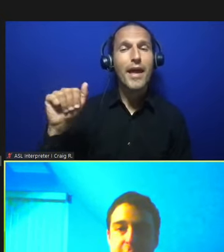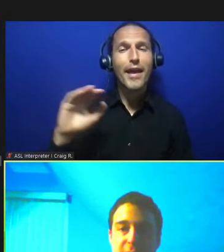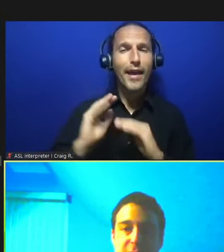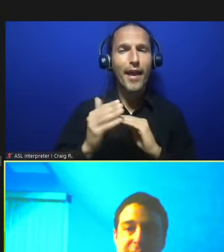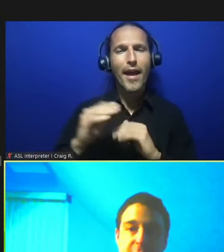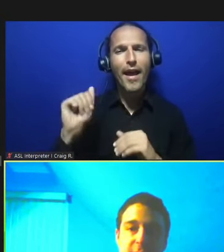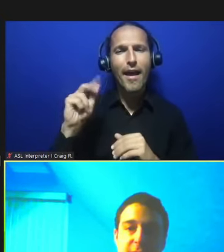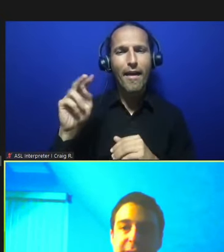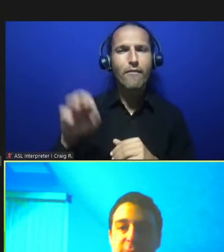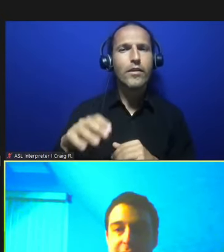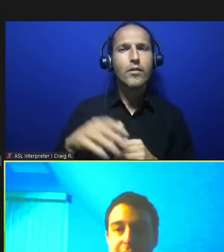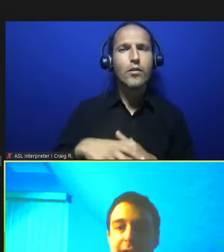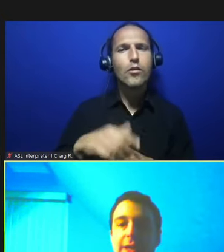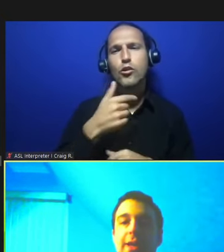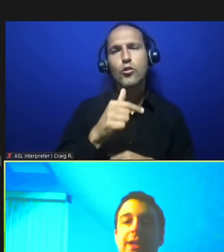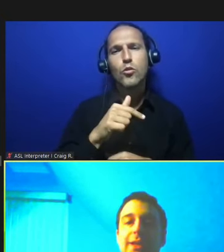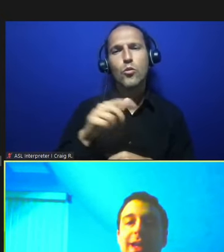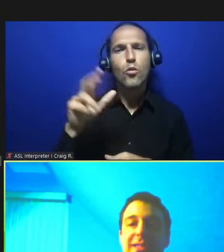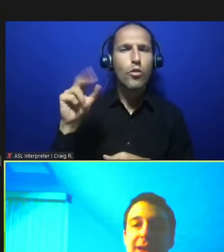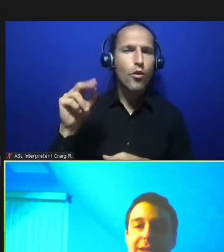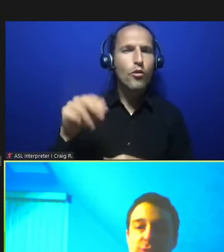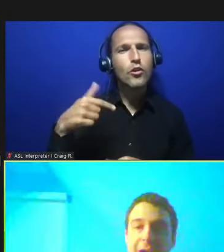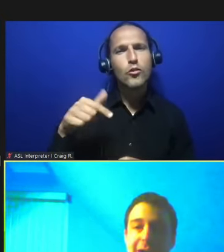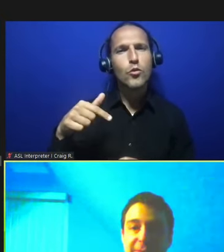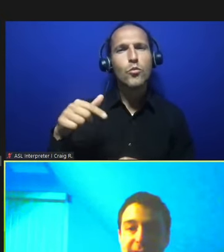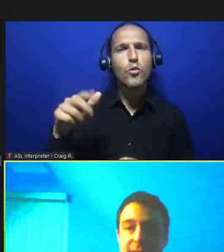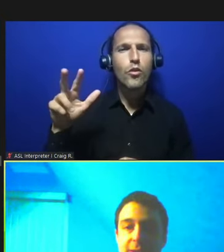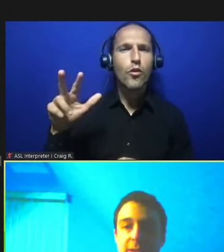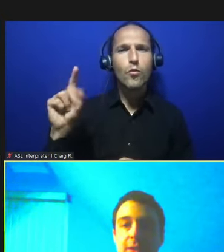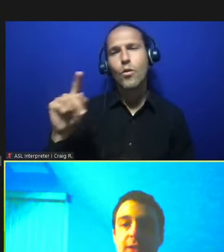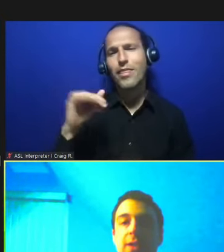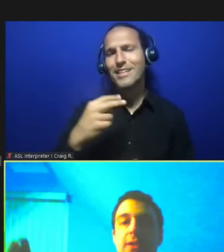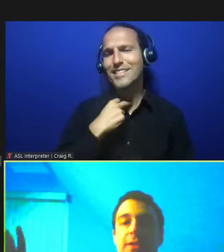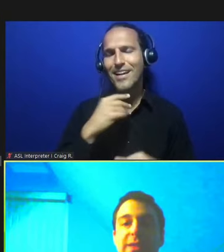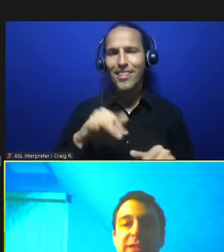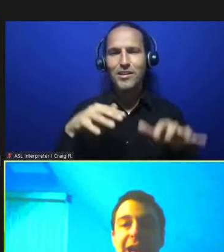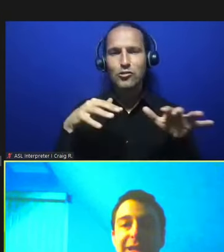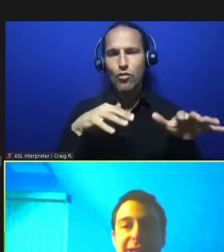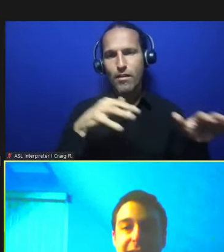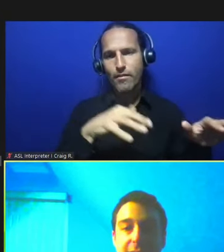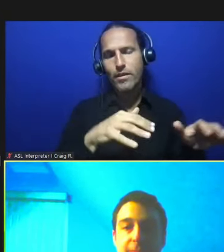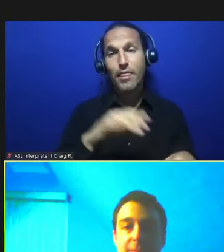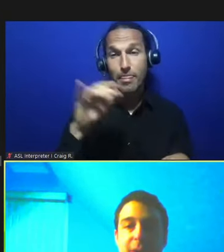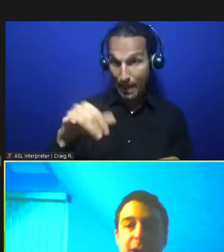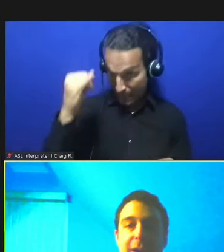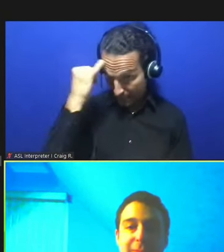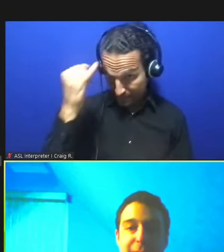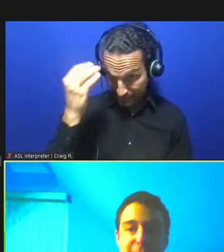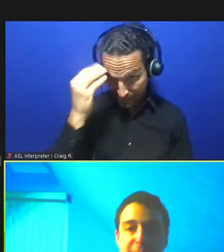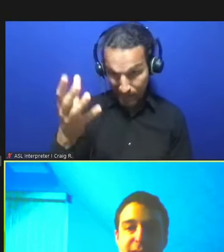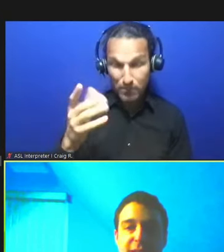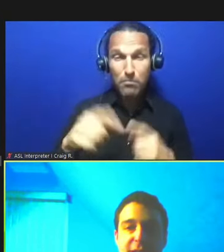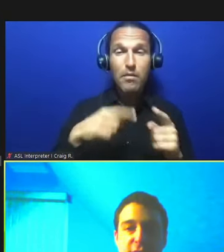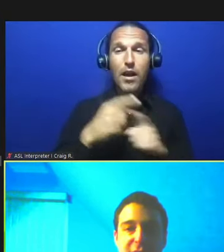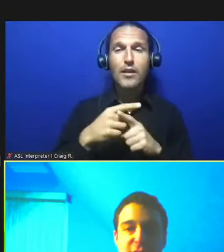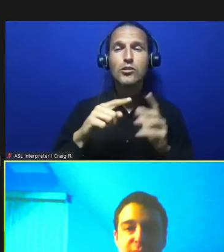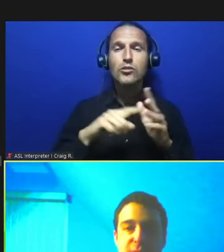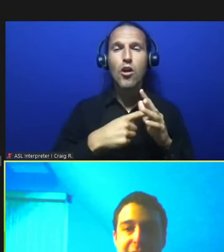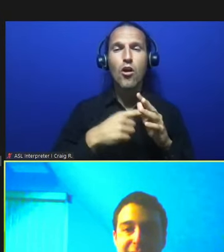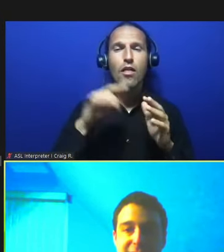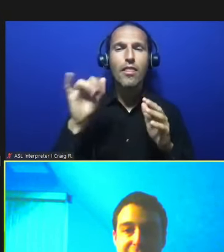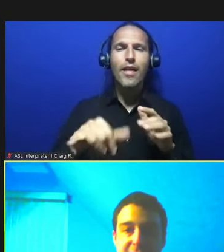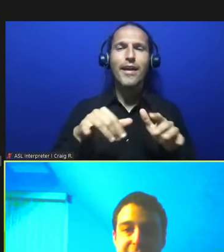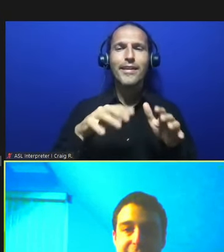where the Q30, Q31 gets stuck in traffic. This idea of implementing